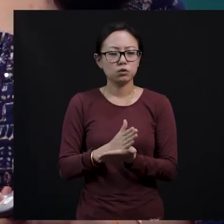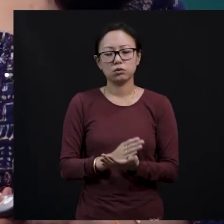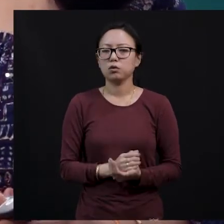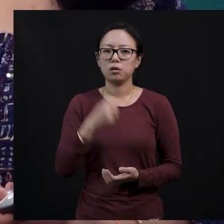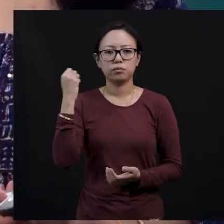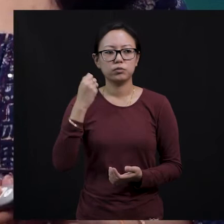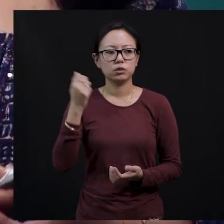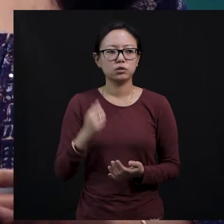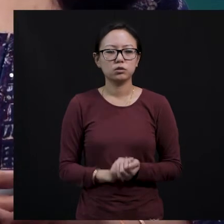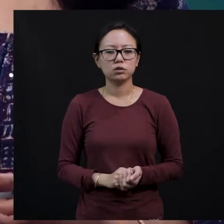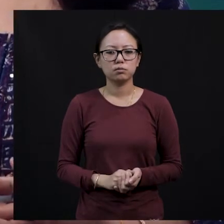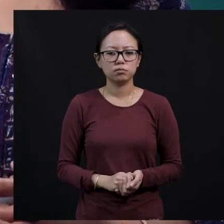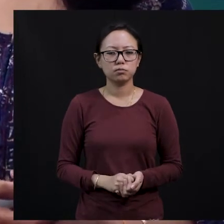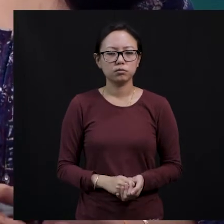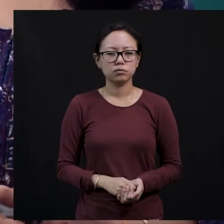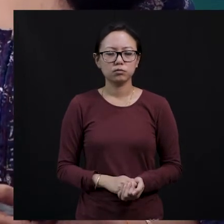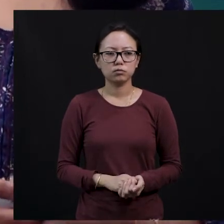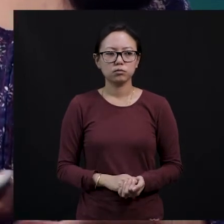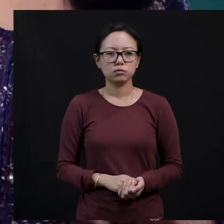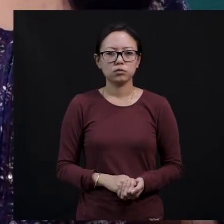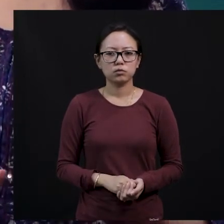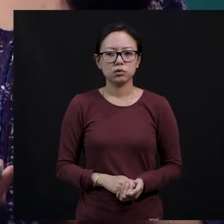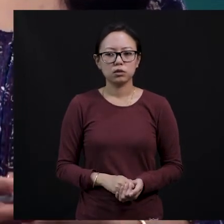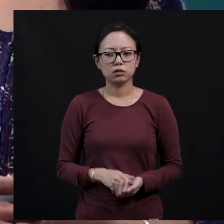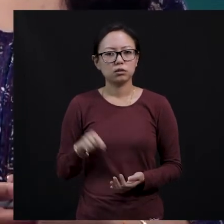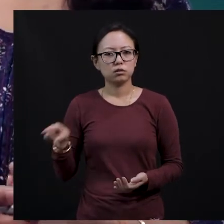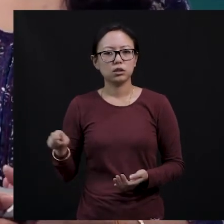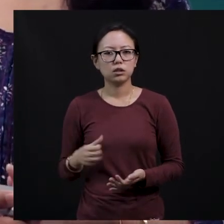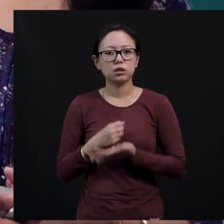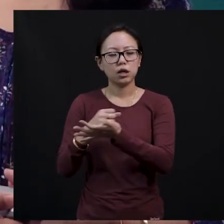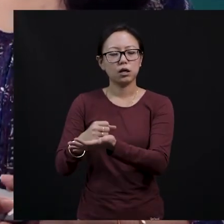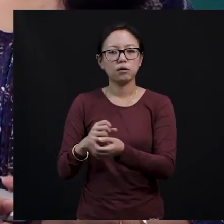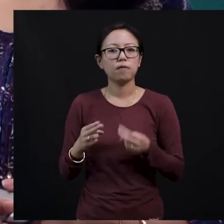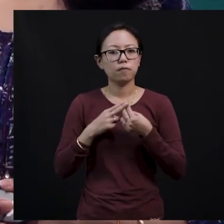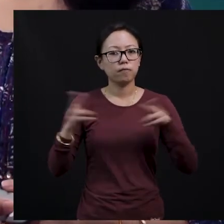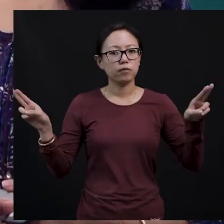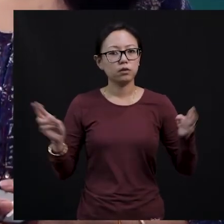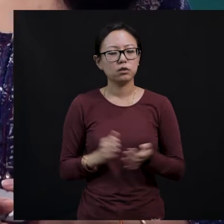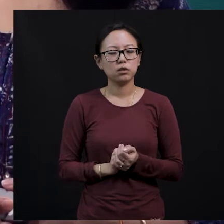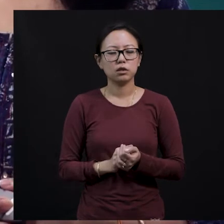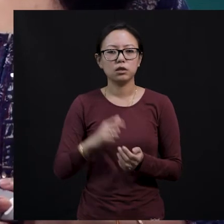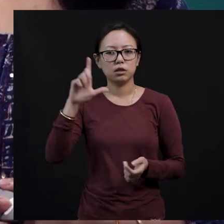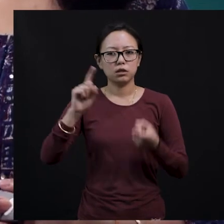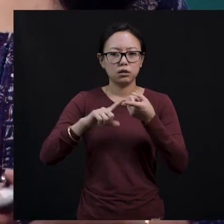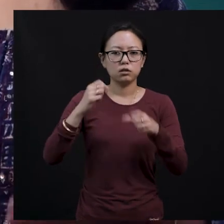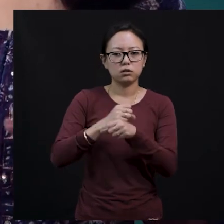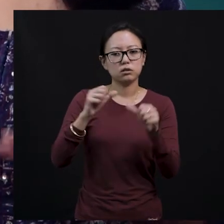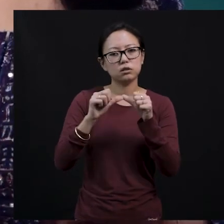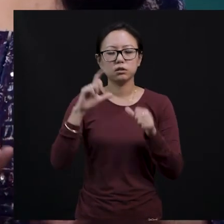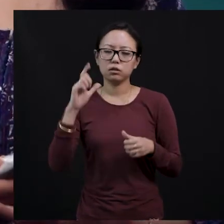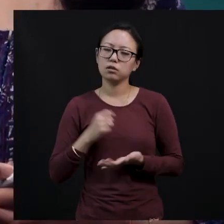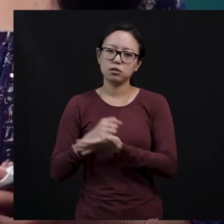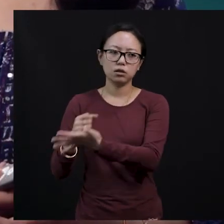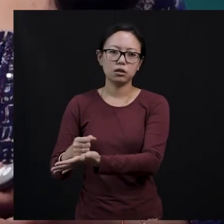the entire world, not only in India. So he gave free legal help and also counseled people to stop drinking and gambling, so